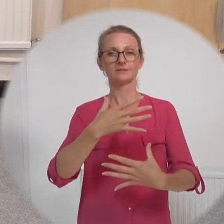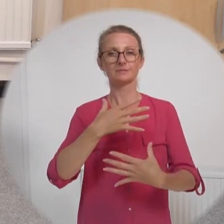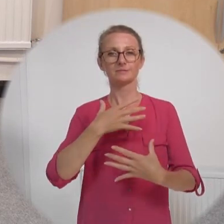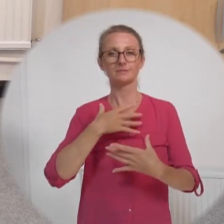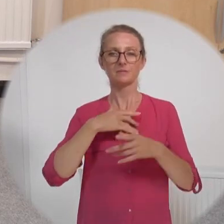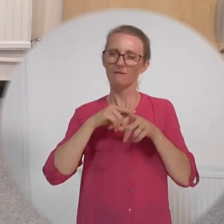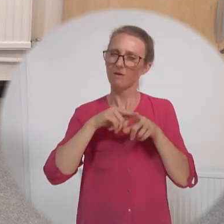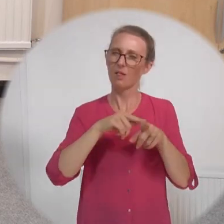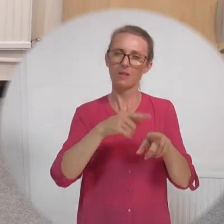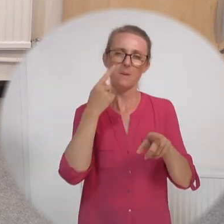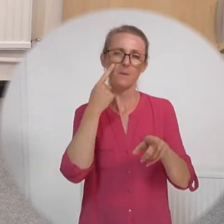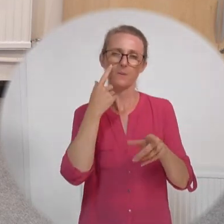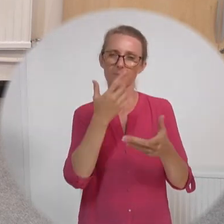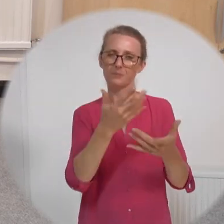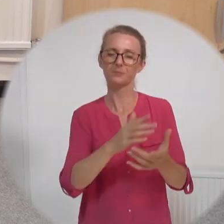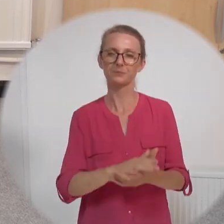breathe out.